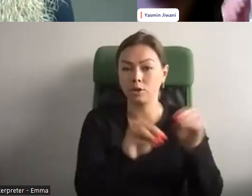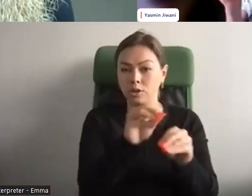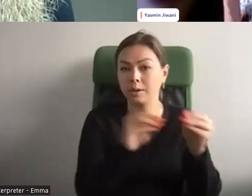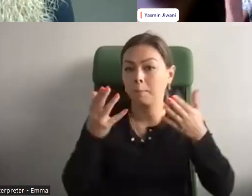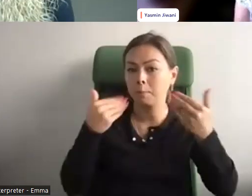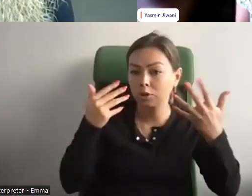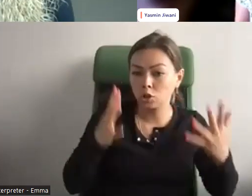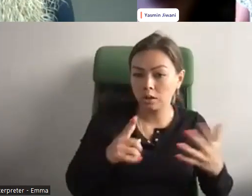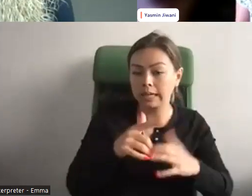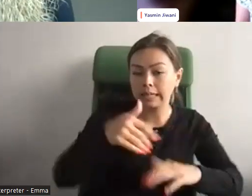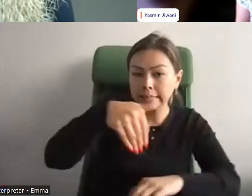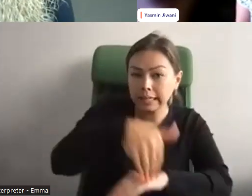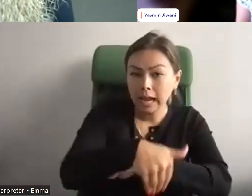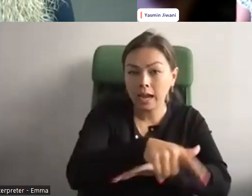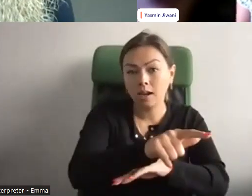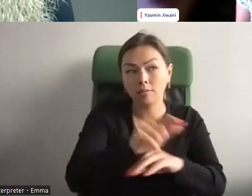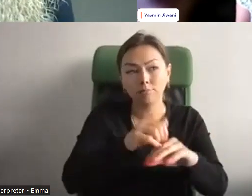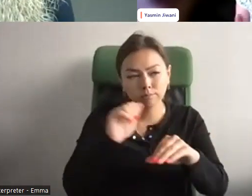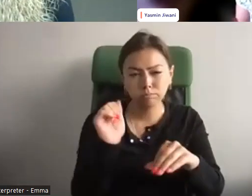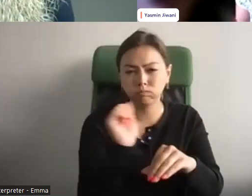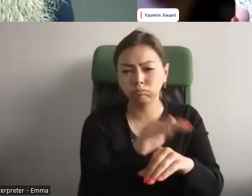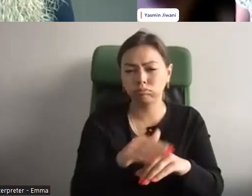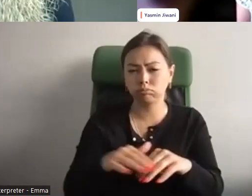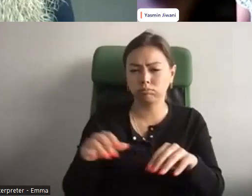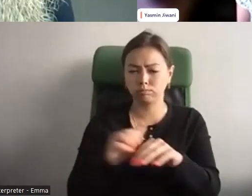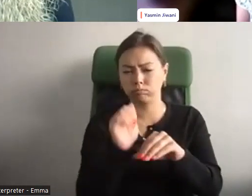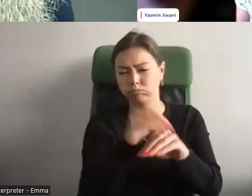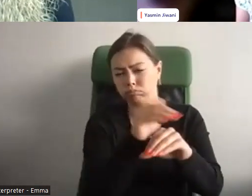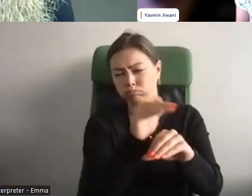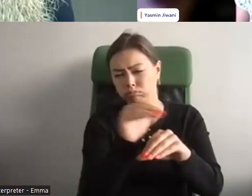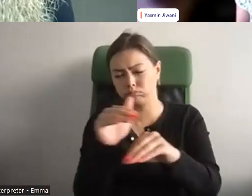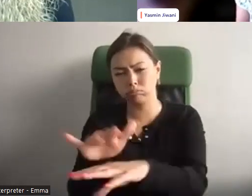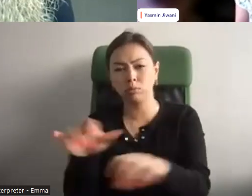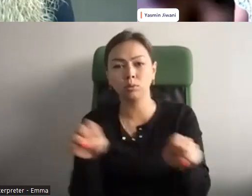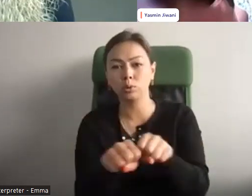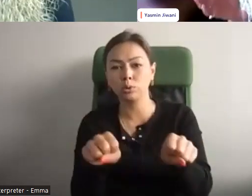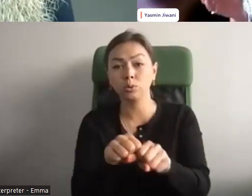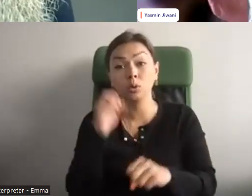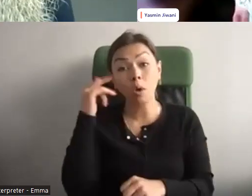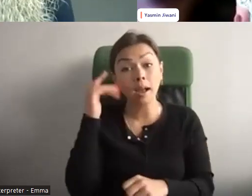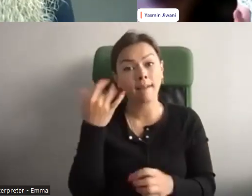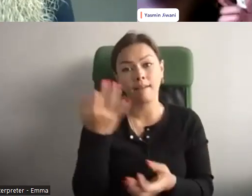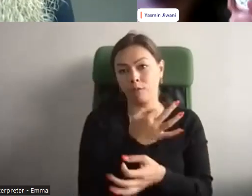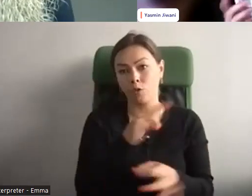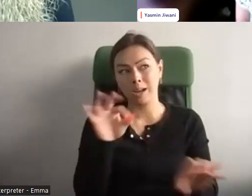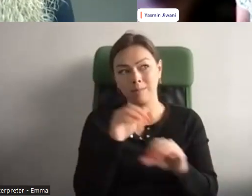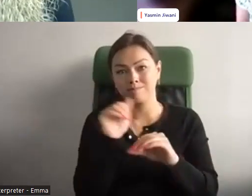released. All these old shoes would be sent there because it's free postage. And